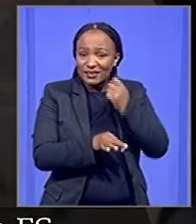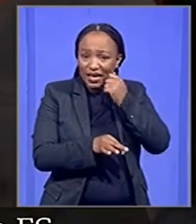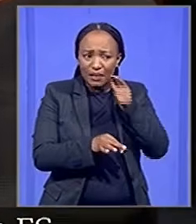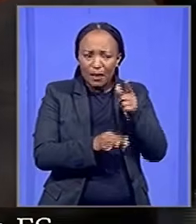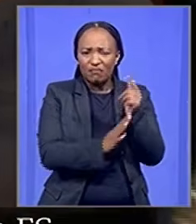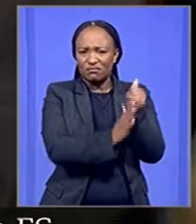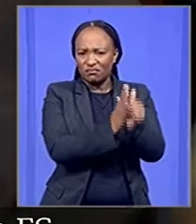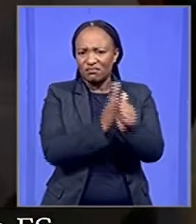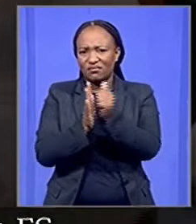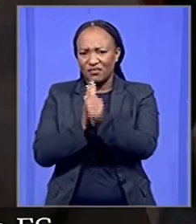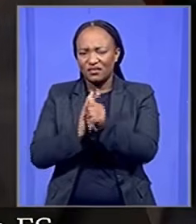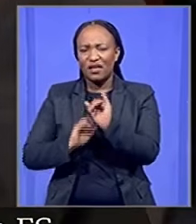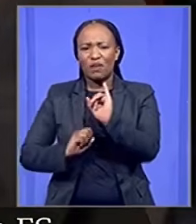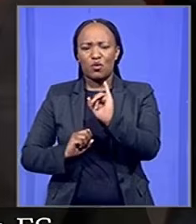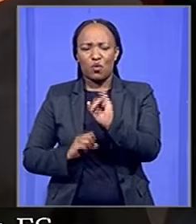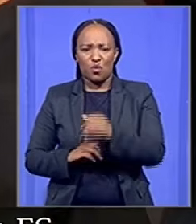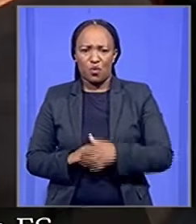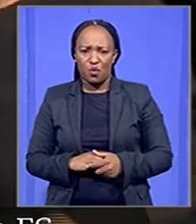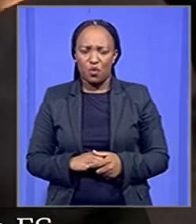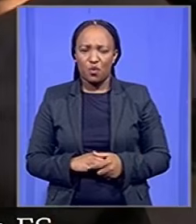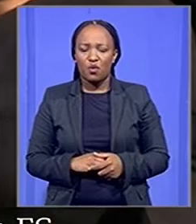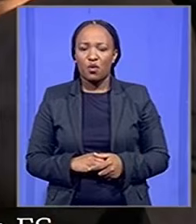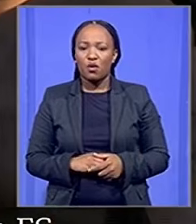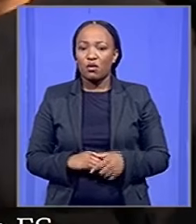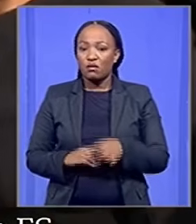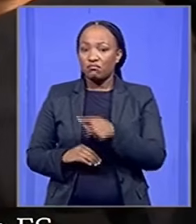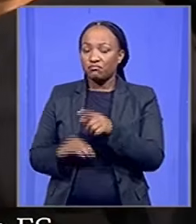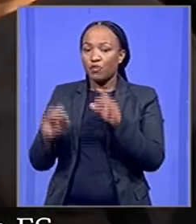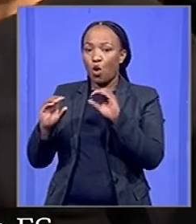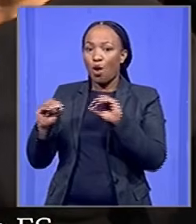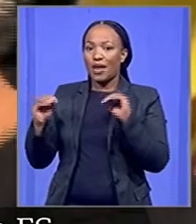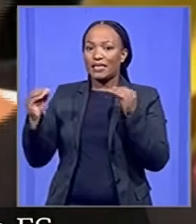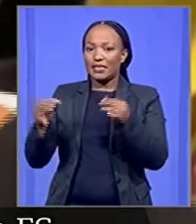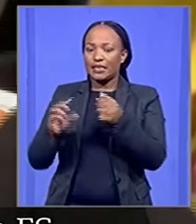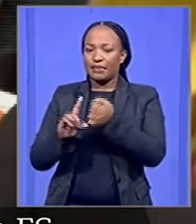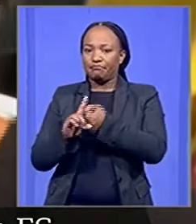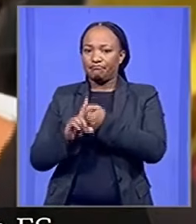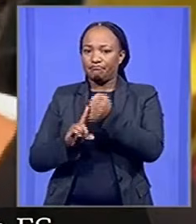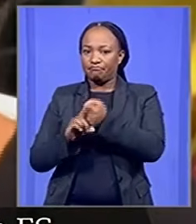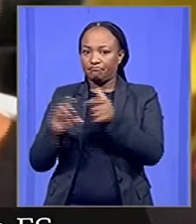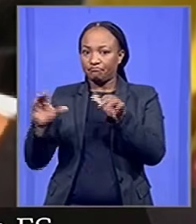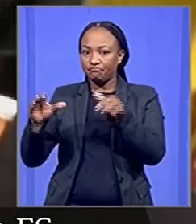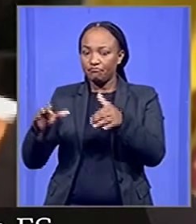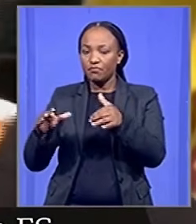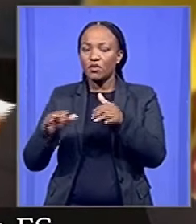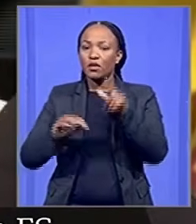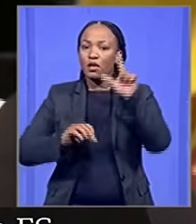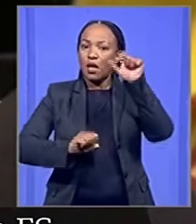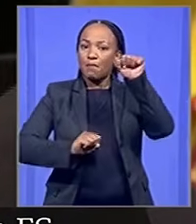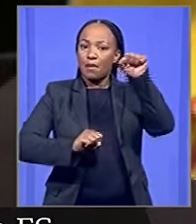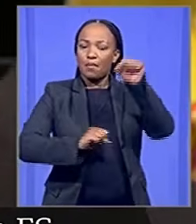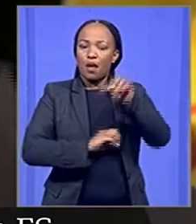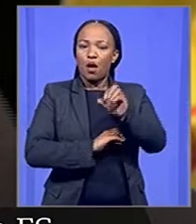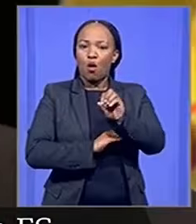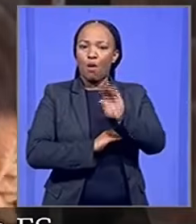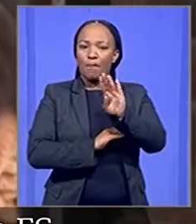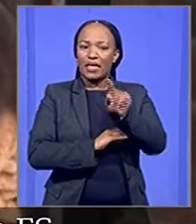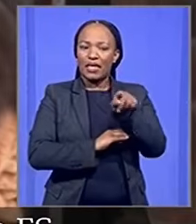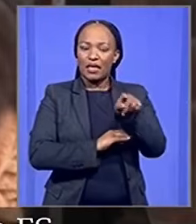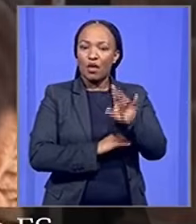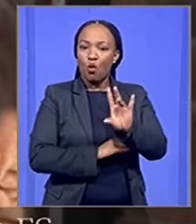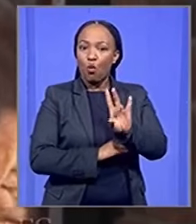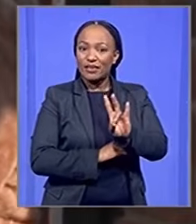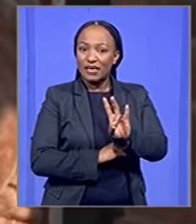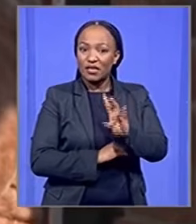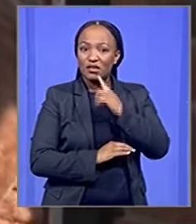Baitseki bana ba lotha ha batla ho ntela lekgotleng la dinyewe la Maseterata la Bloemfontein ka la boraro e le ha ba tseka hore mmelaello a